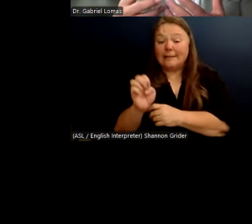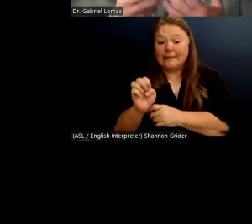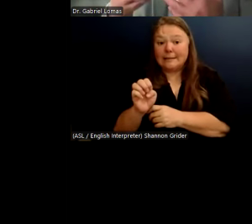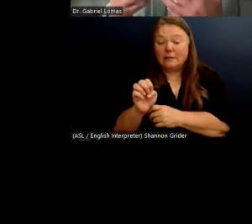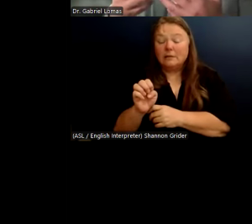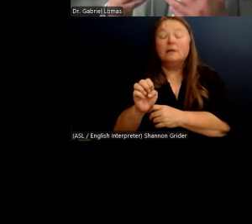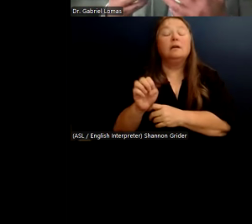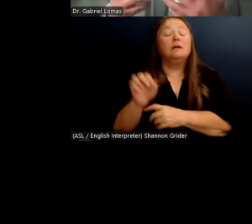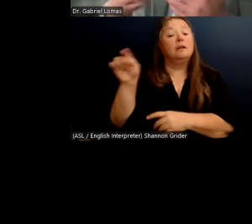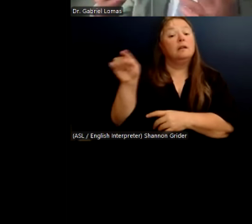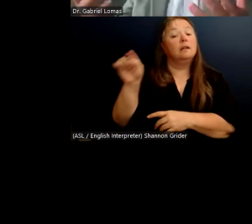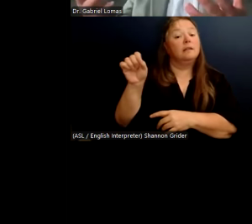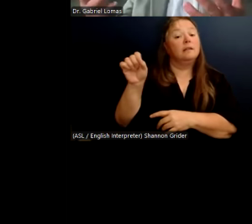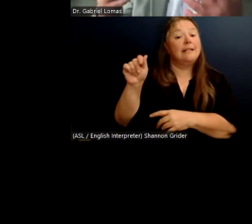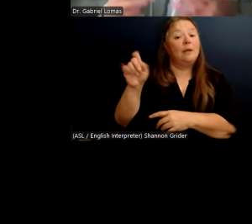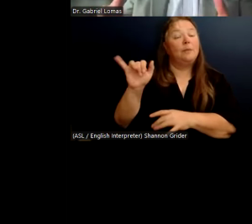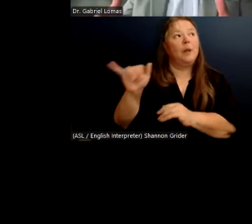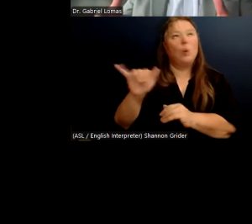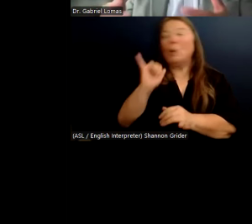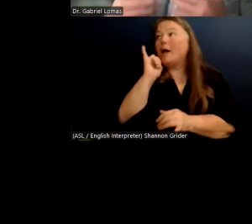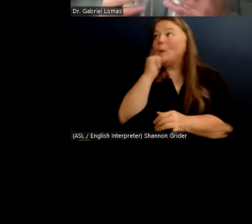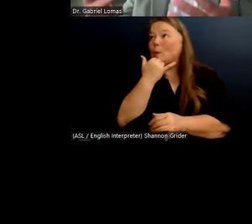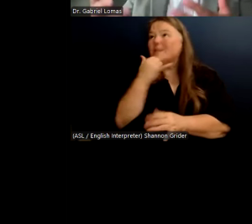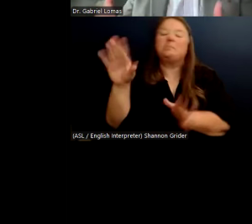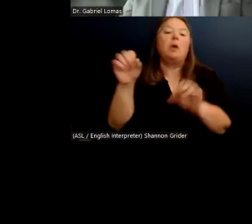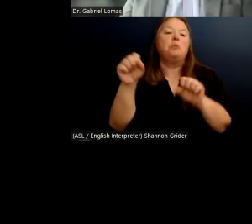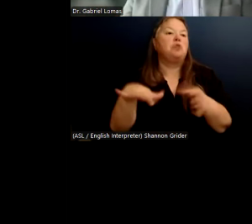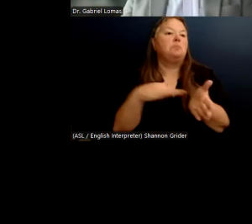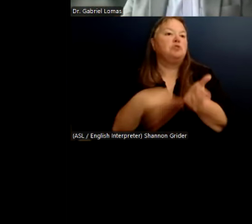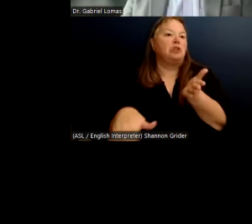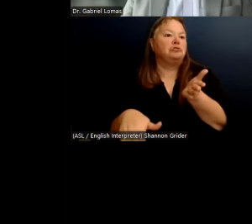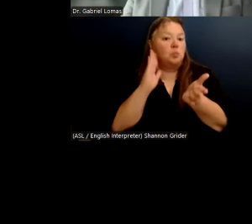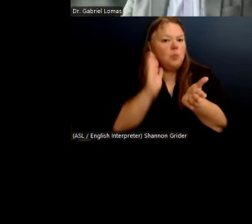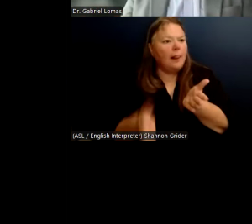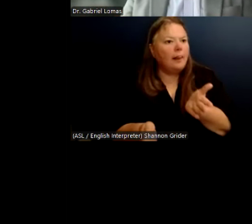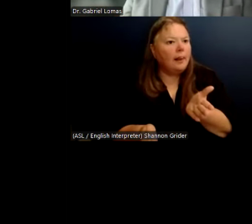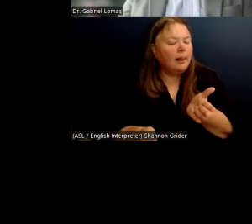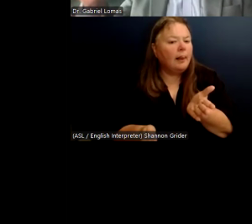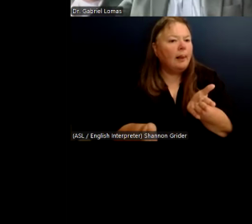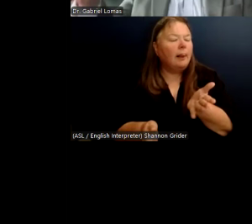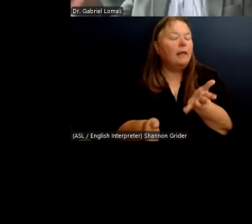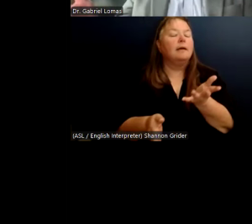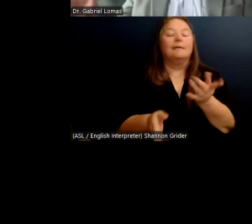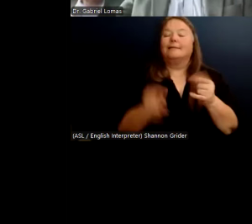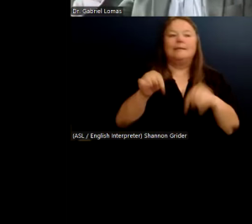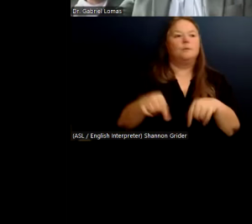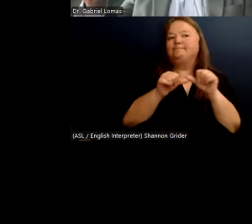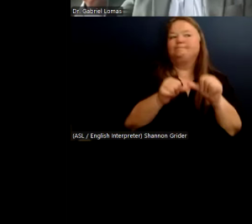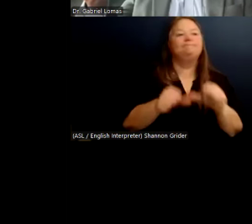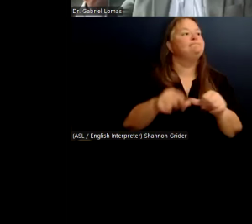often sort of realize that they made a mistake and drop the charges. But this one kind of went on a little bit. My point is